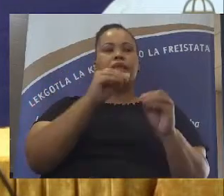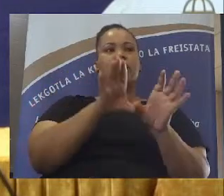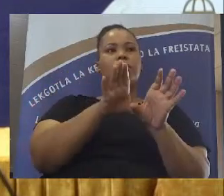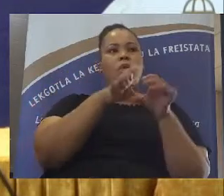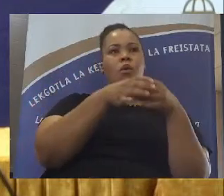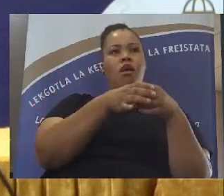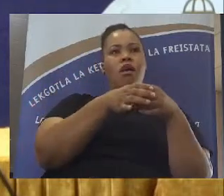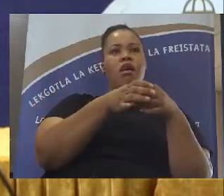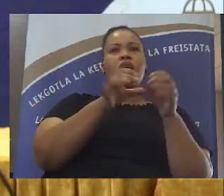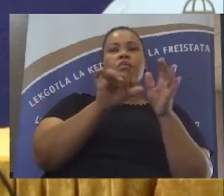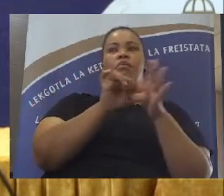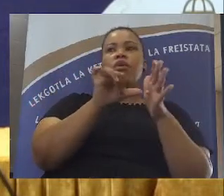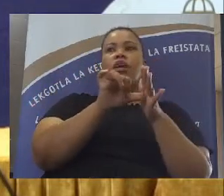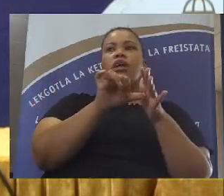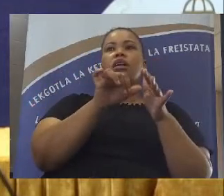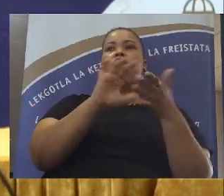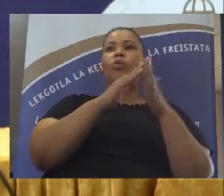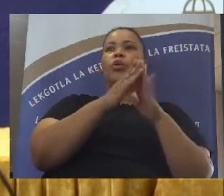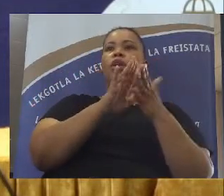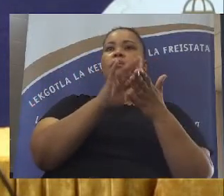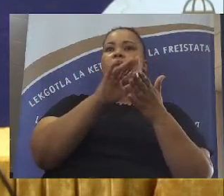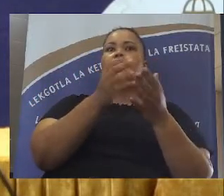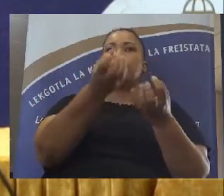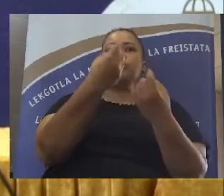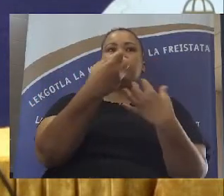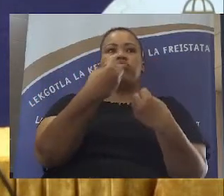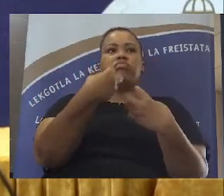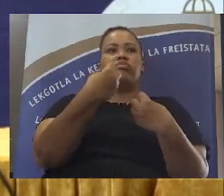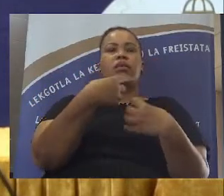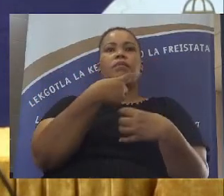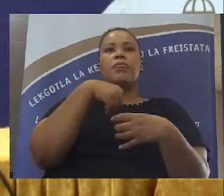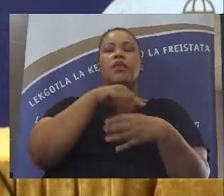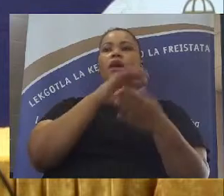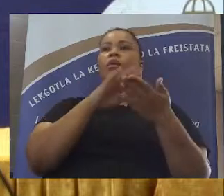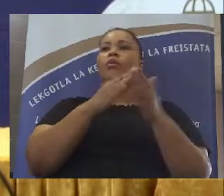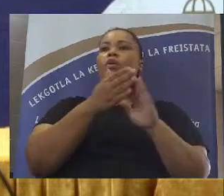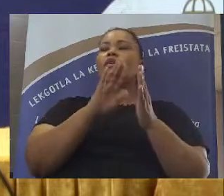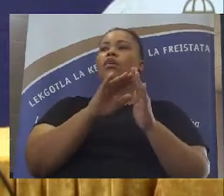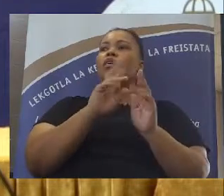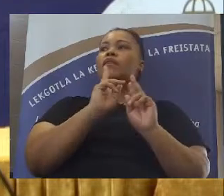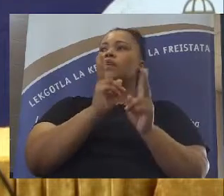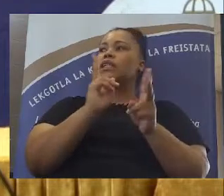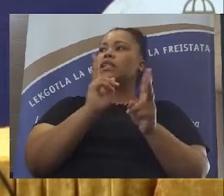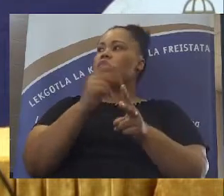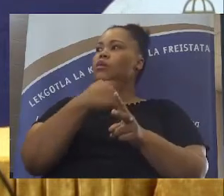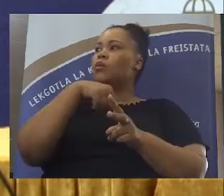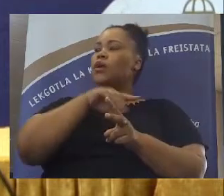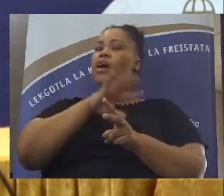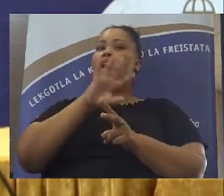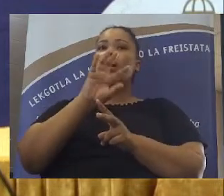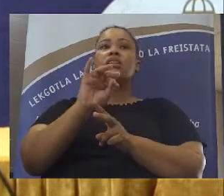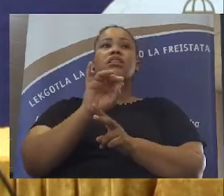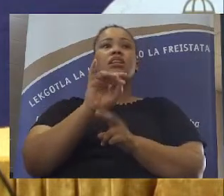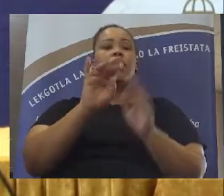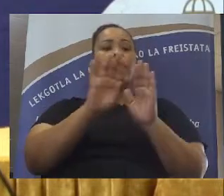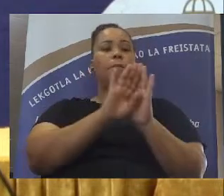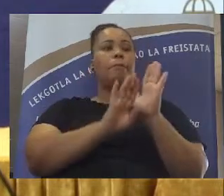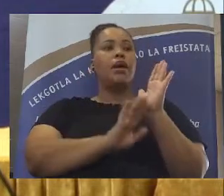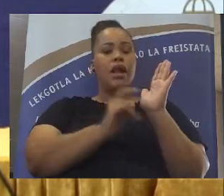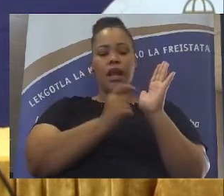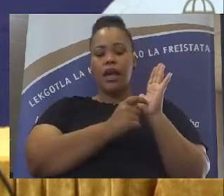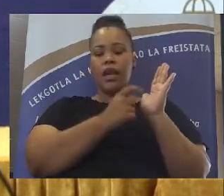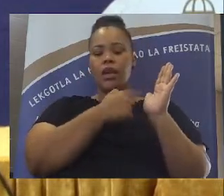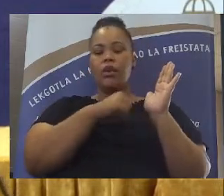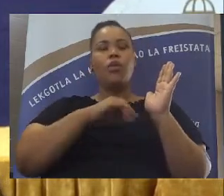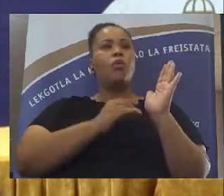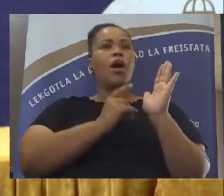it's important to get the voice of the communities. So we went to the communities and we said, what are the things in the bill that you want